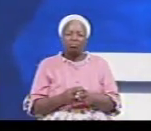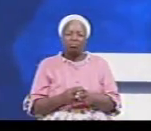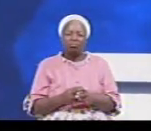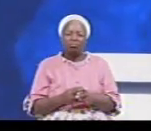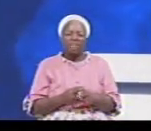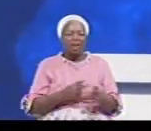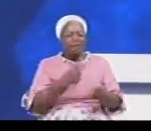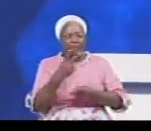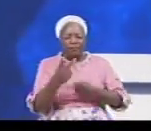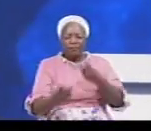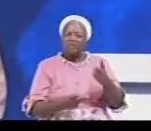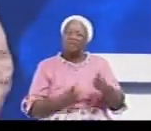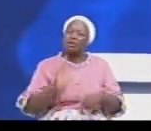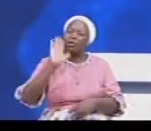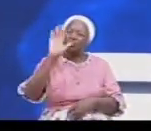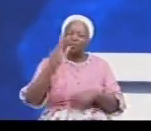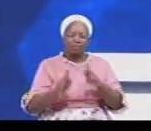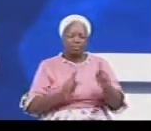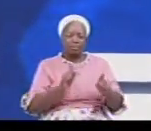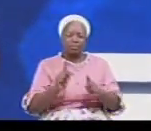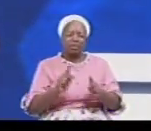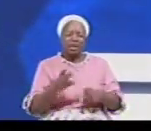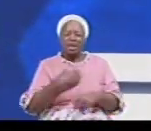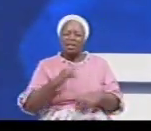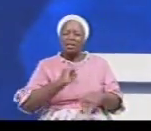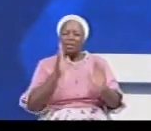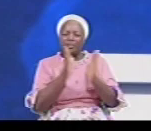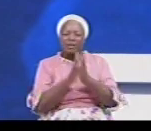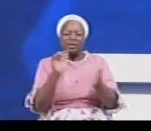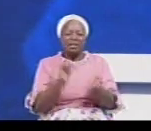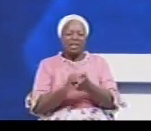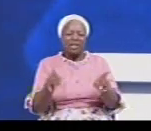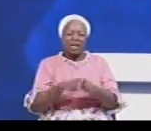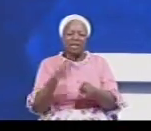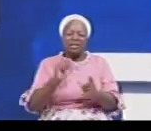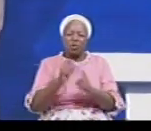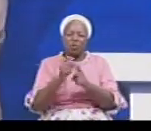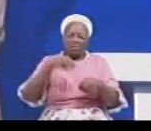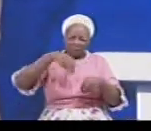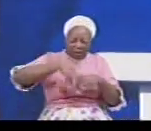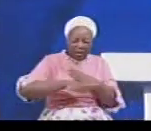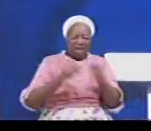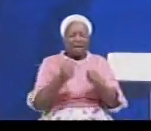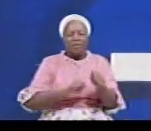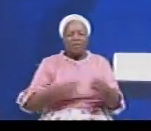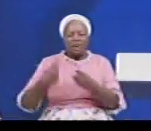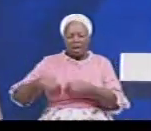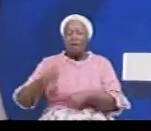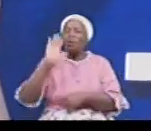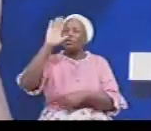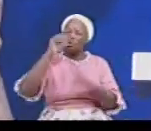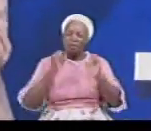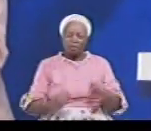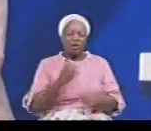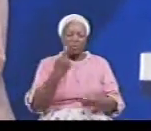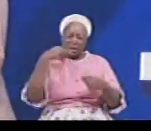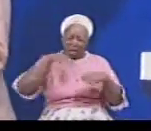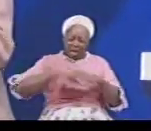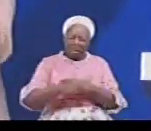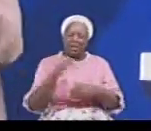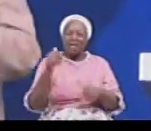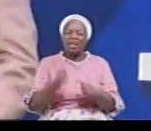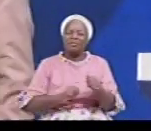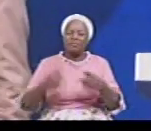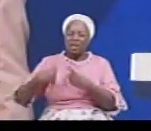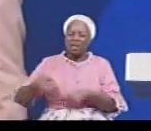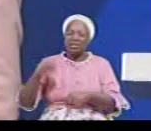Visit your people. And I pray that as the word penetrates every heart, your power will penetrate every heart